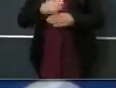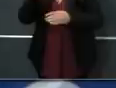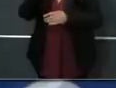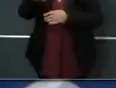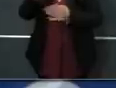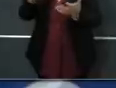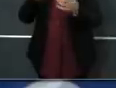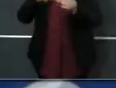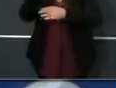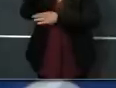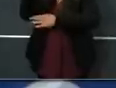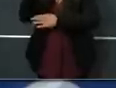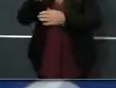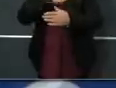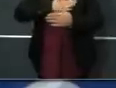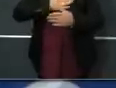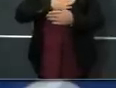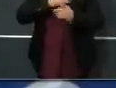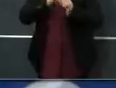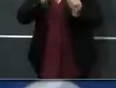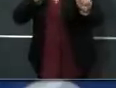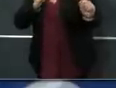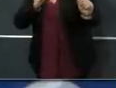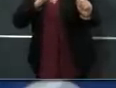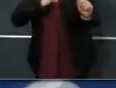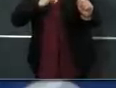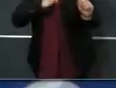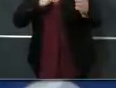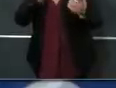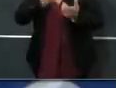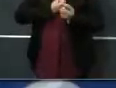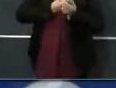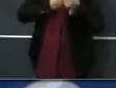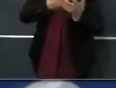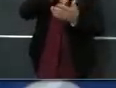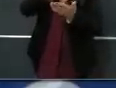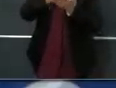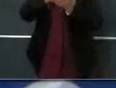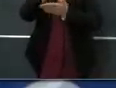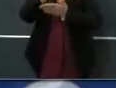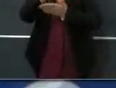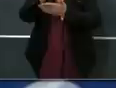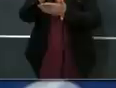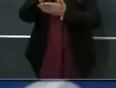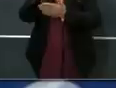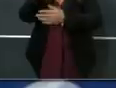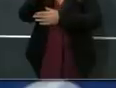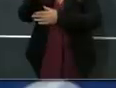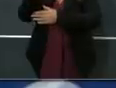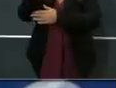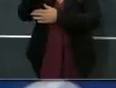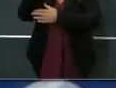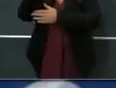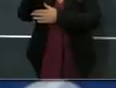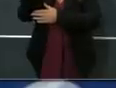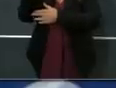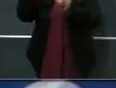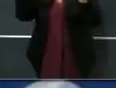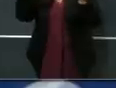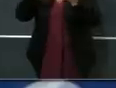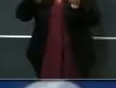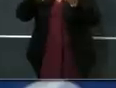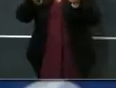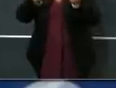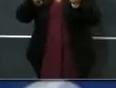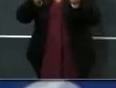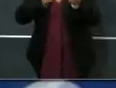protest, practice physical distancing. If you're going to protest and express your right of free speech, do so in a way that